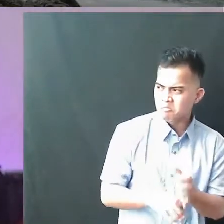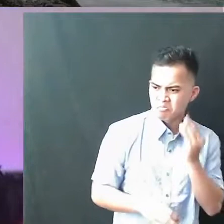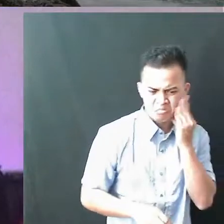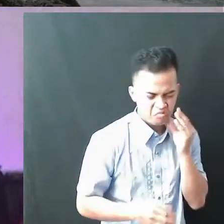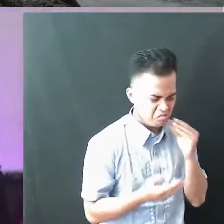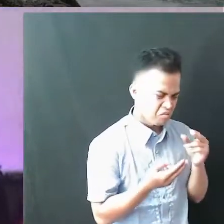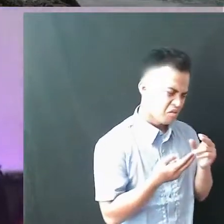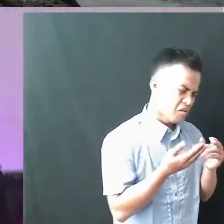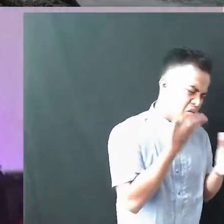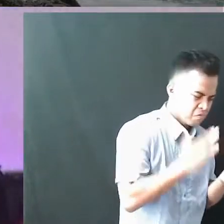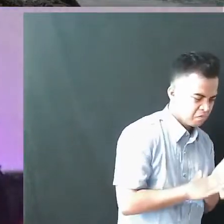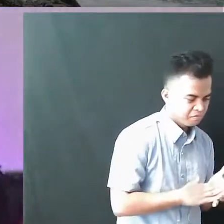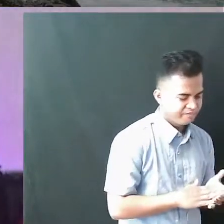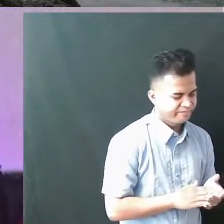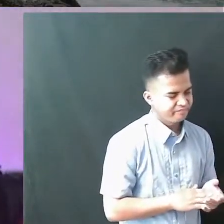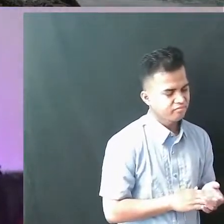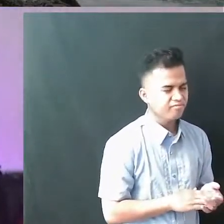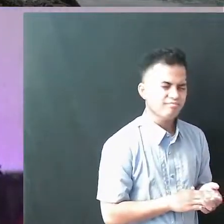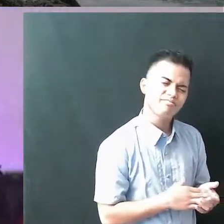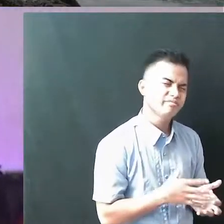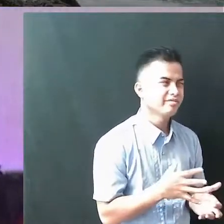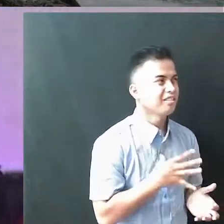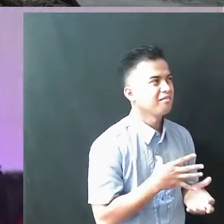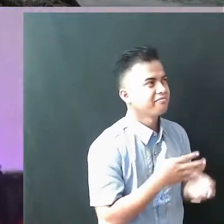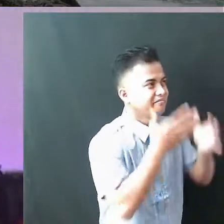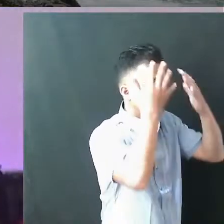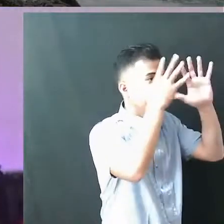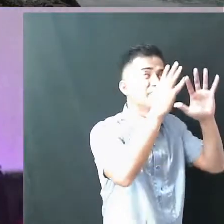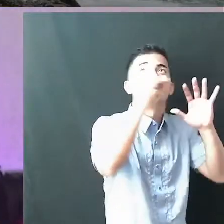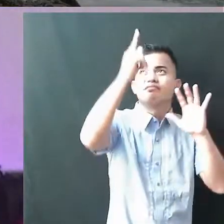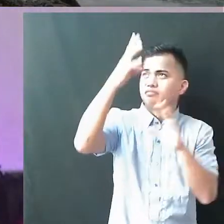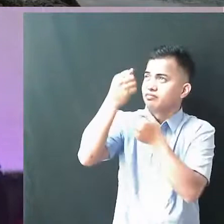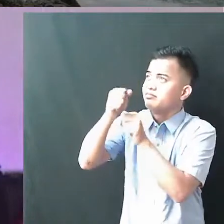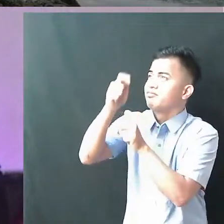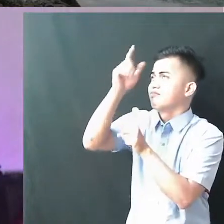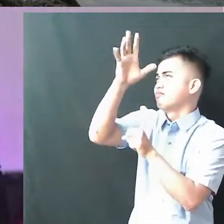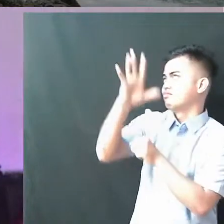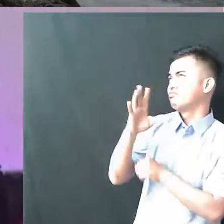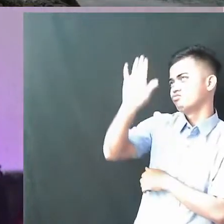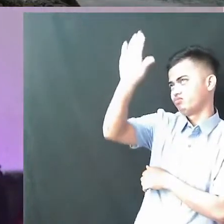Having escaped the corruption that is in the world through lust. If you're saved,